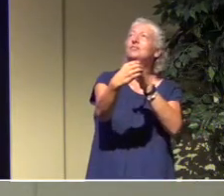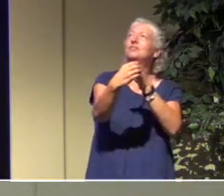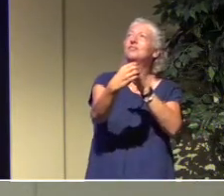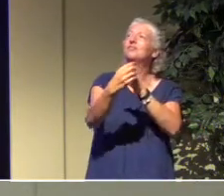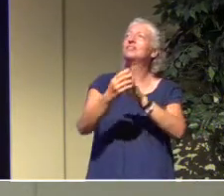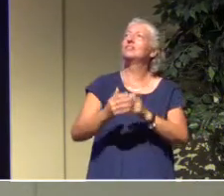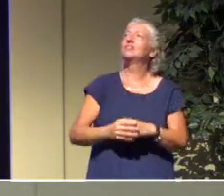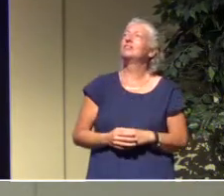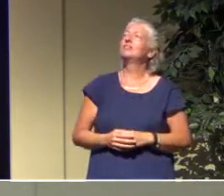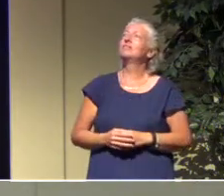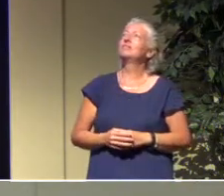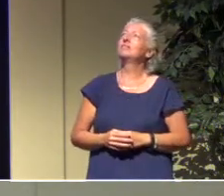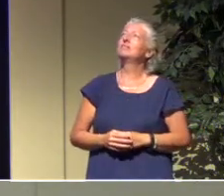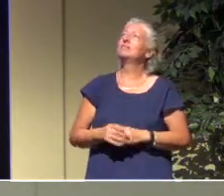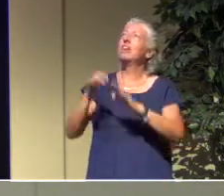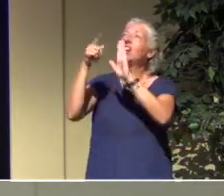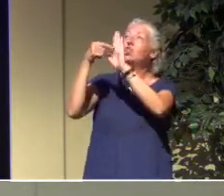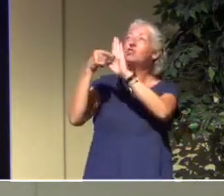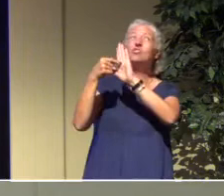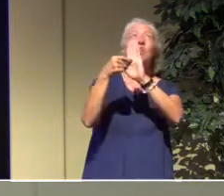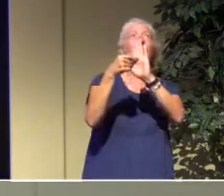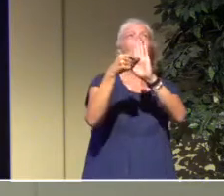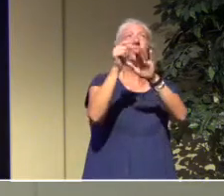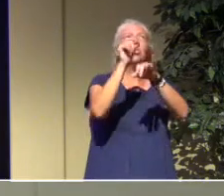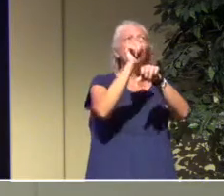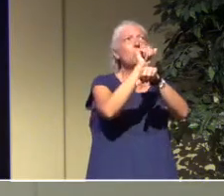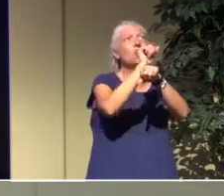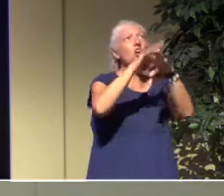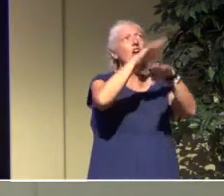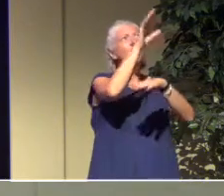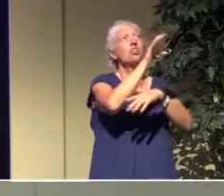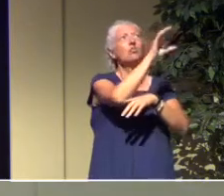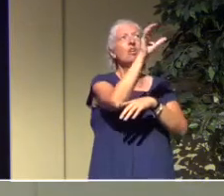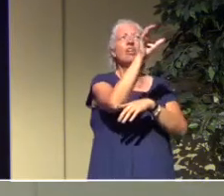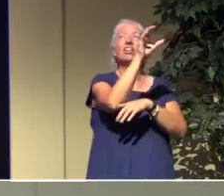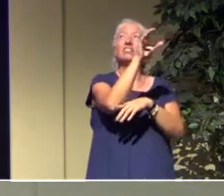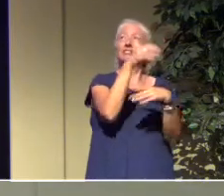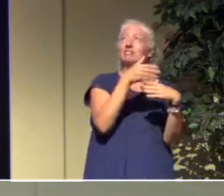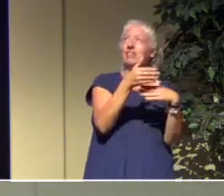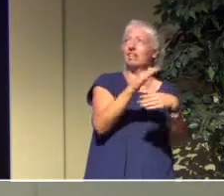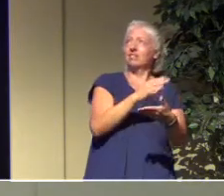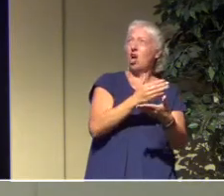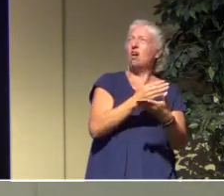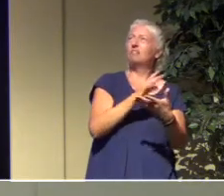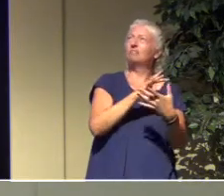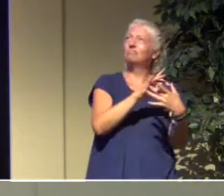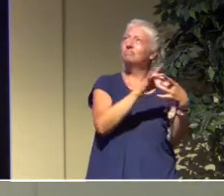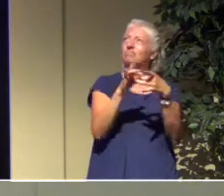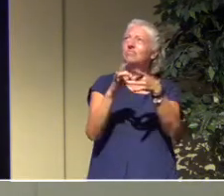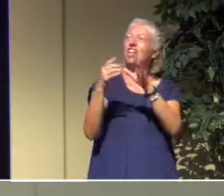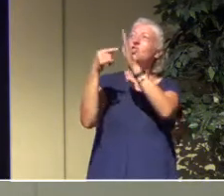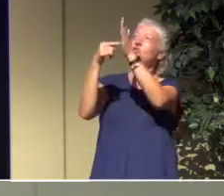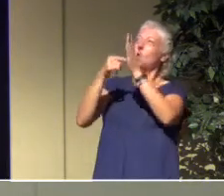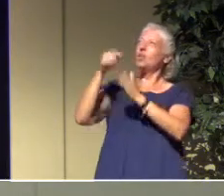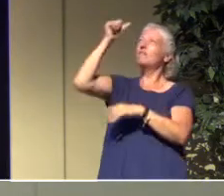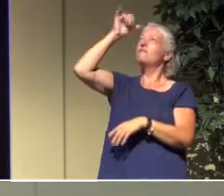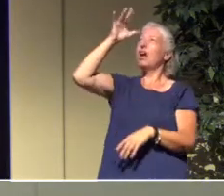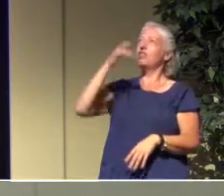Reveal the work of the cross as we sing this song. Reveal the Father's heart. That's what you want. That's